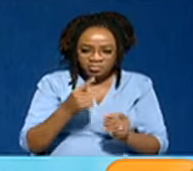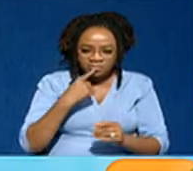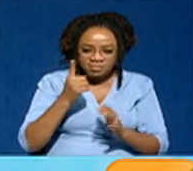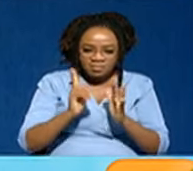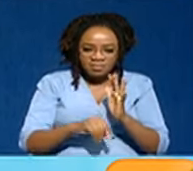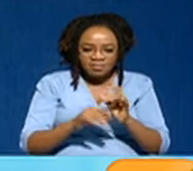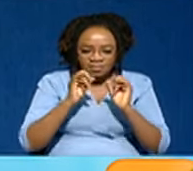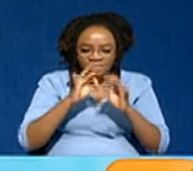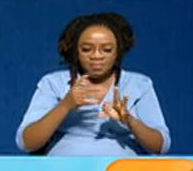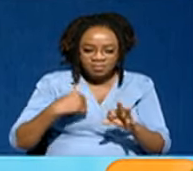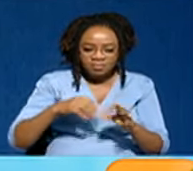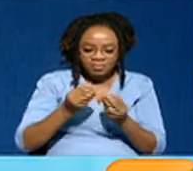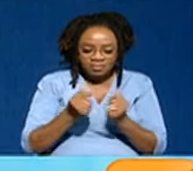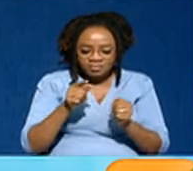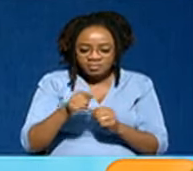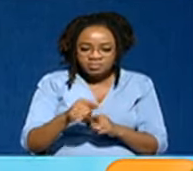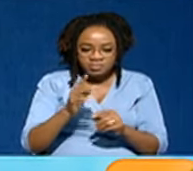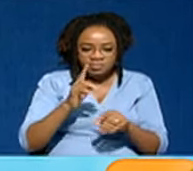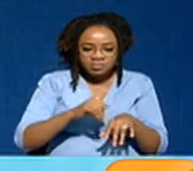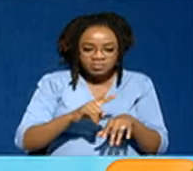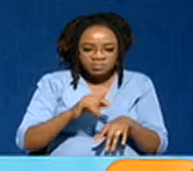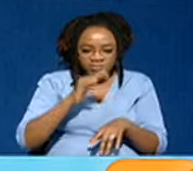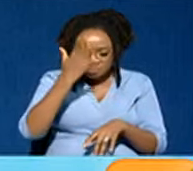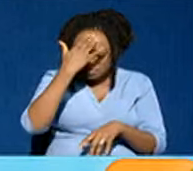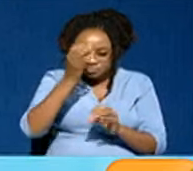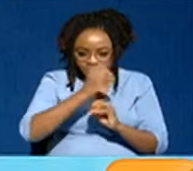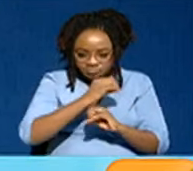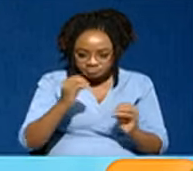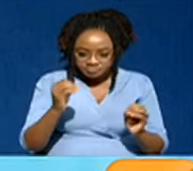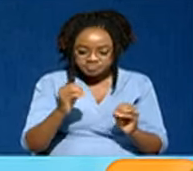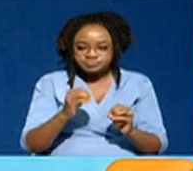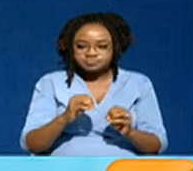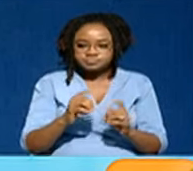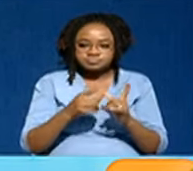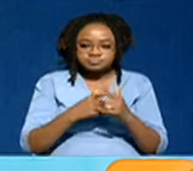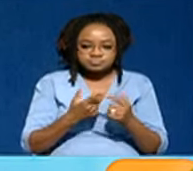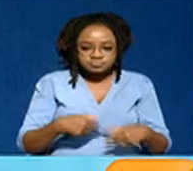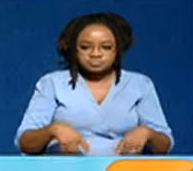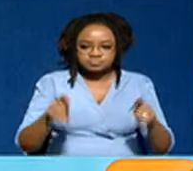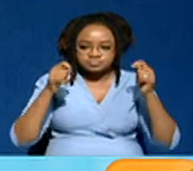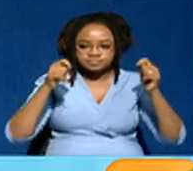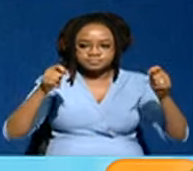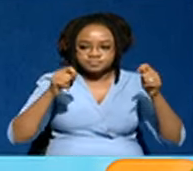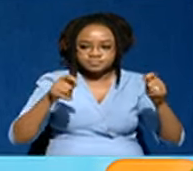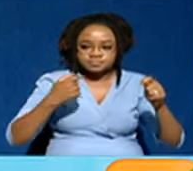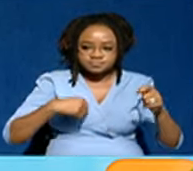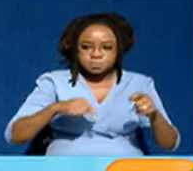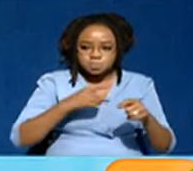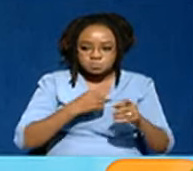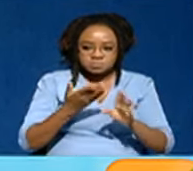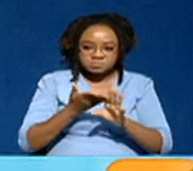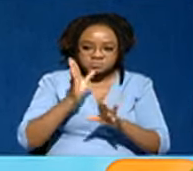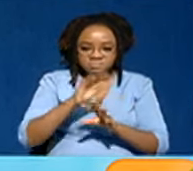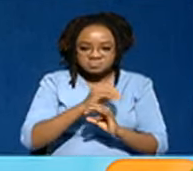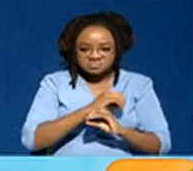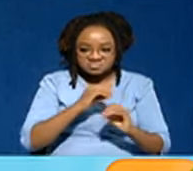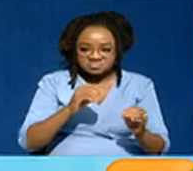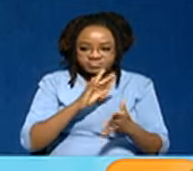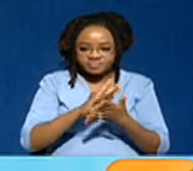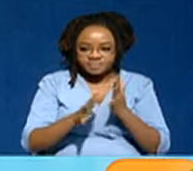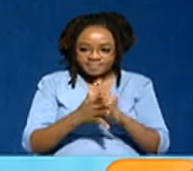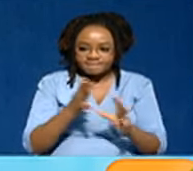if we don't resolve by Monday, mm, once we go out, we are not going to come back